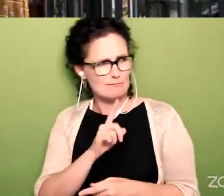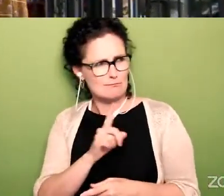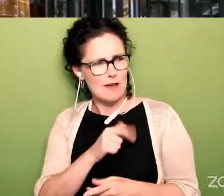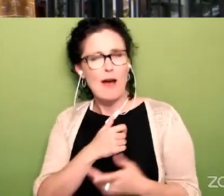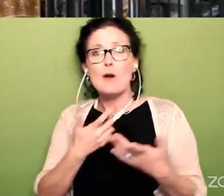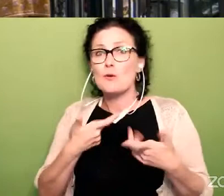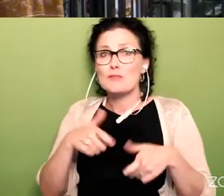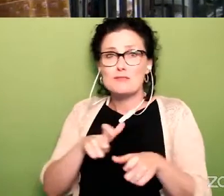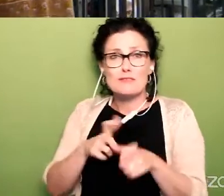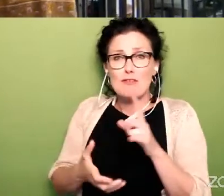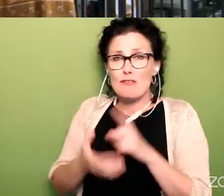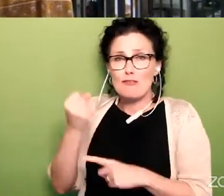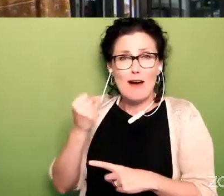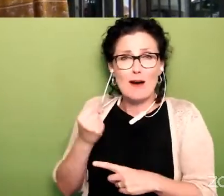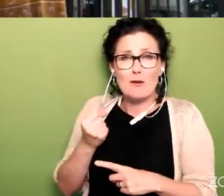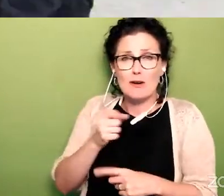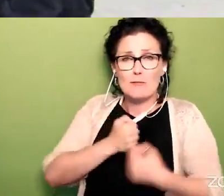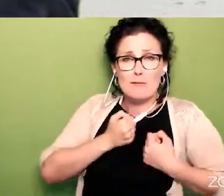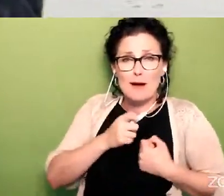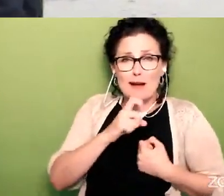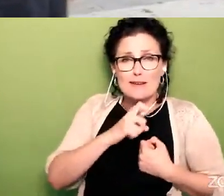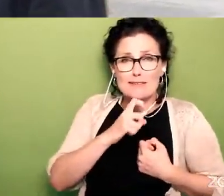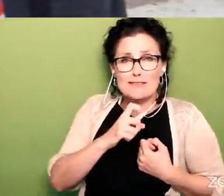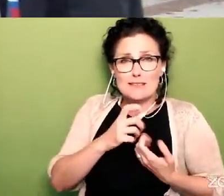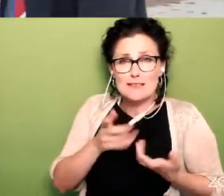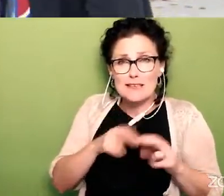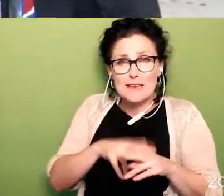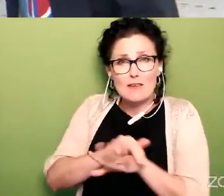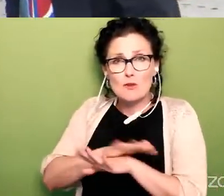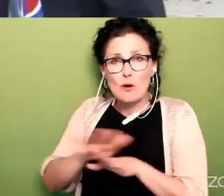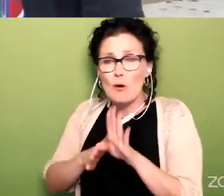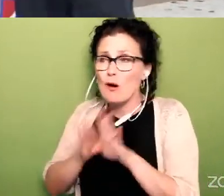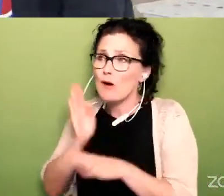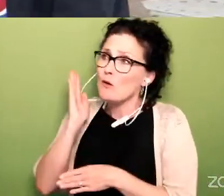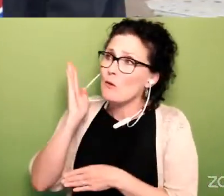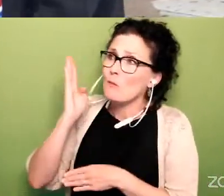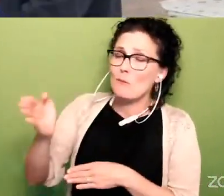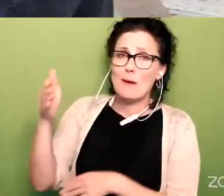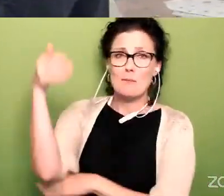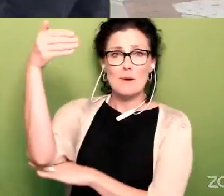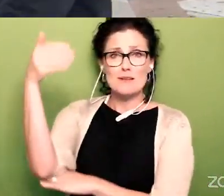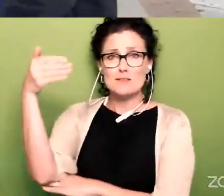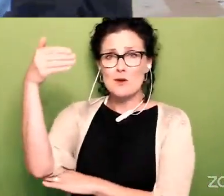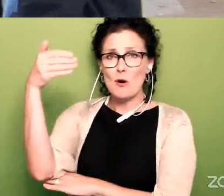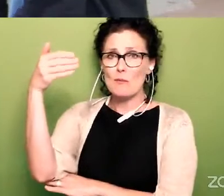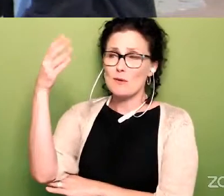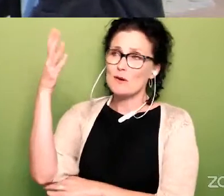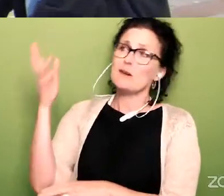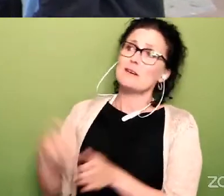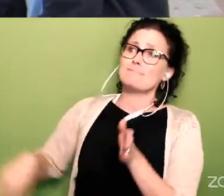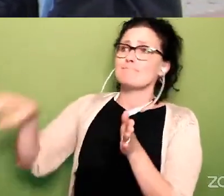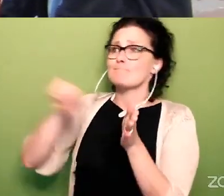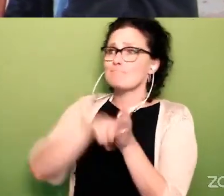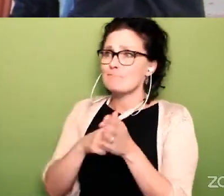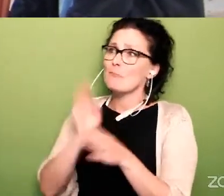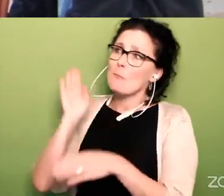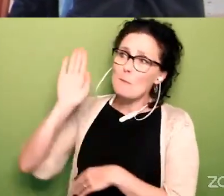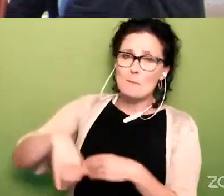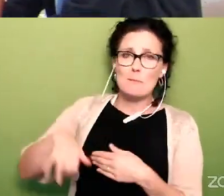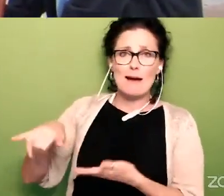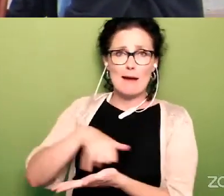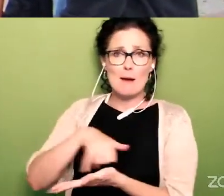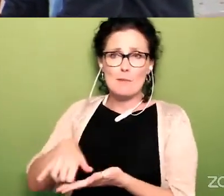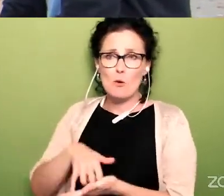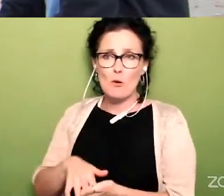But you haven't seen all of Cov yet. No, you can't do that. You're here now. This is your home now. We're